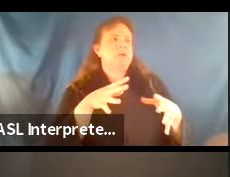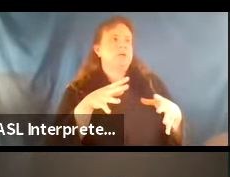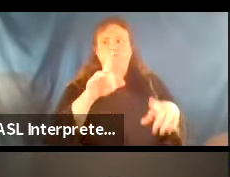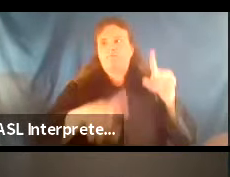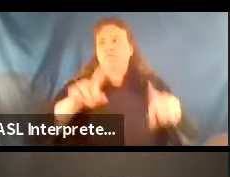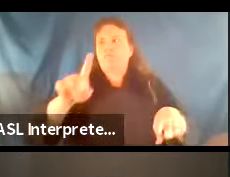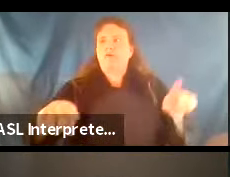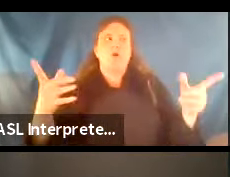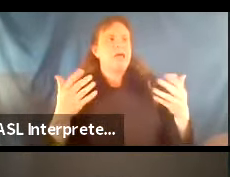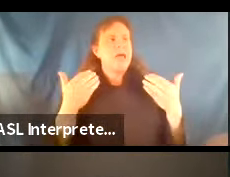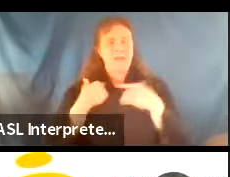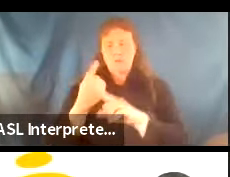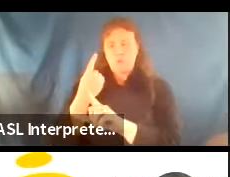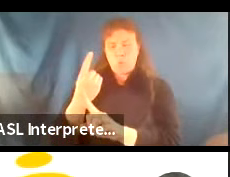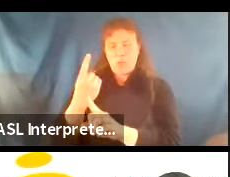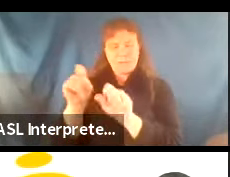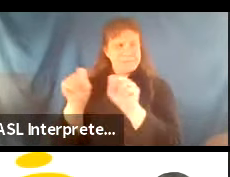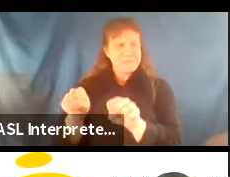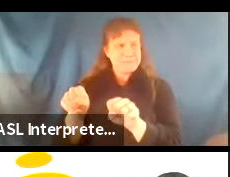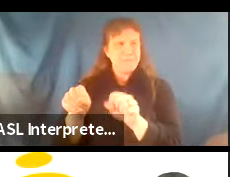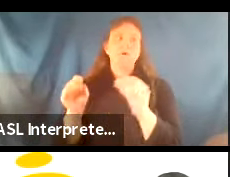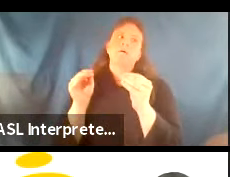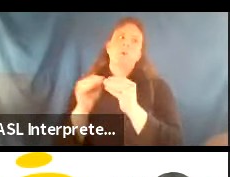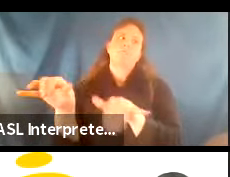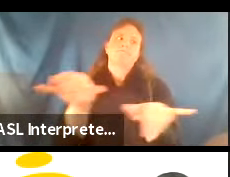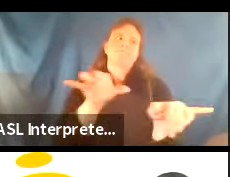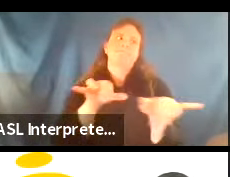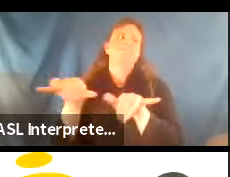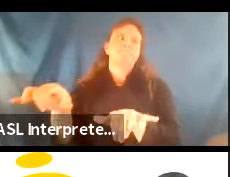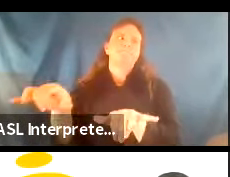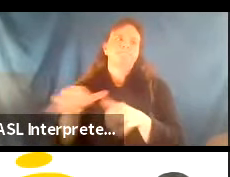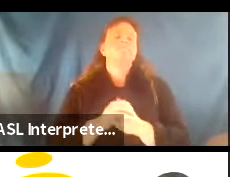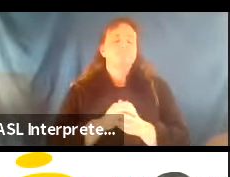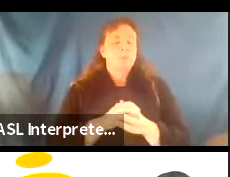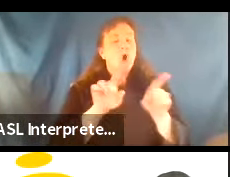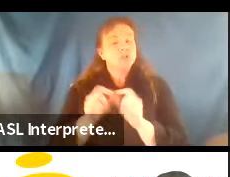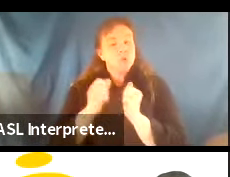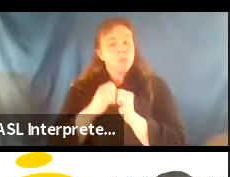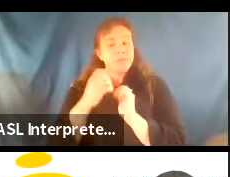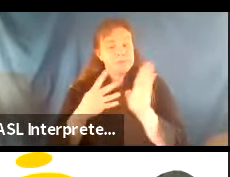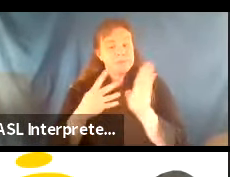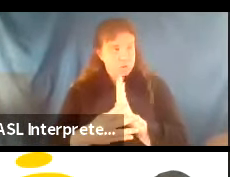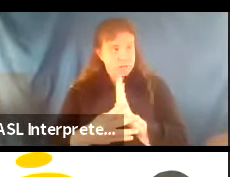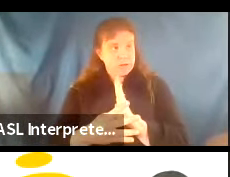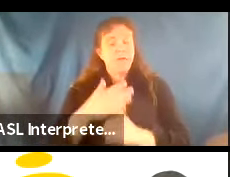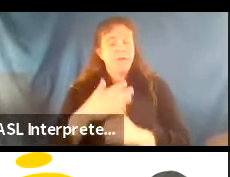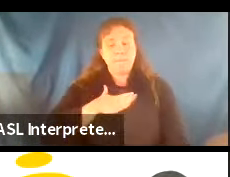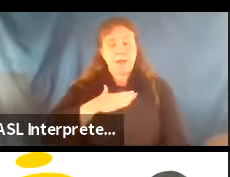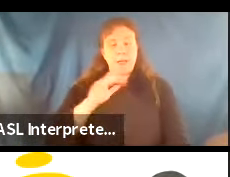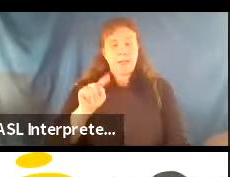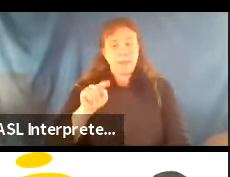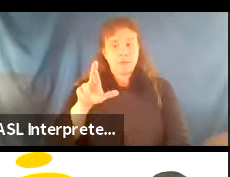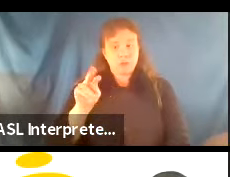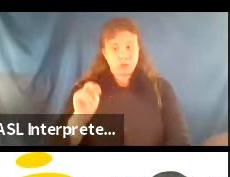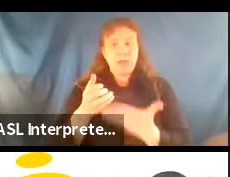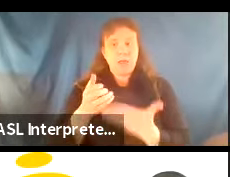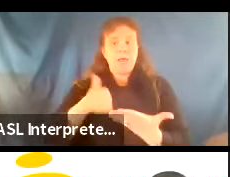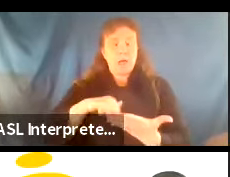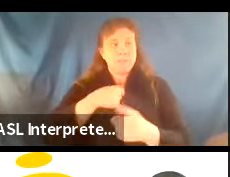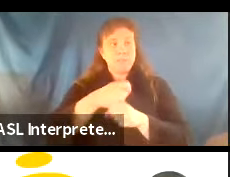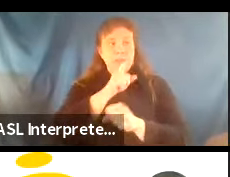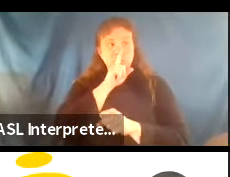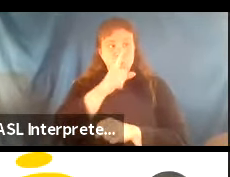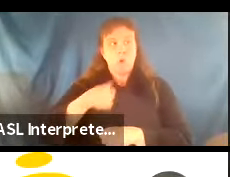that helps that. Also with scheduling, what My Turn gives us the ability to do is make sure that we are reserving and